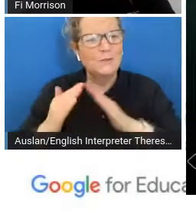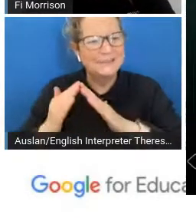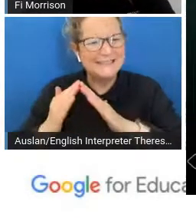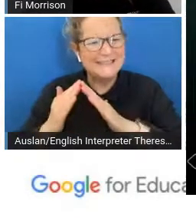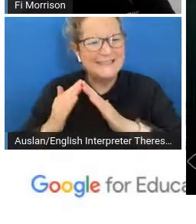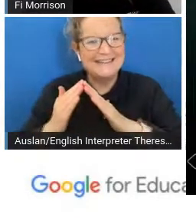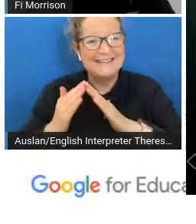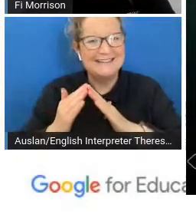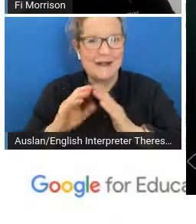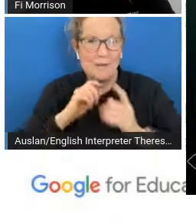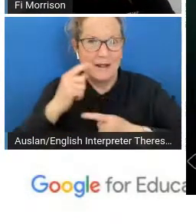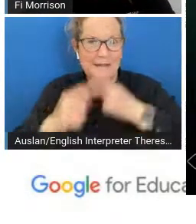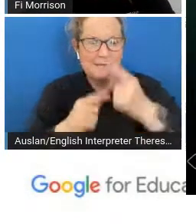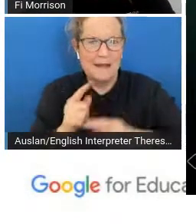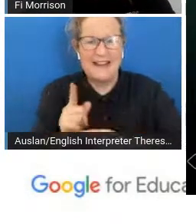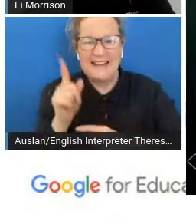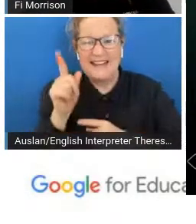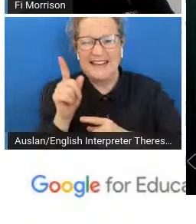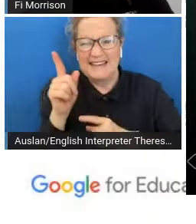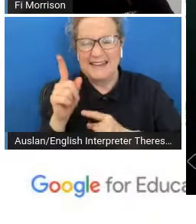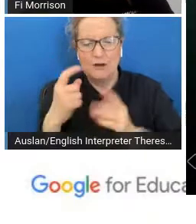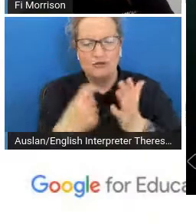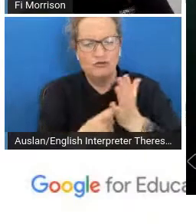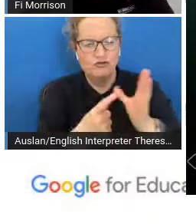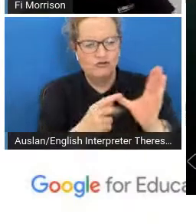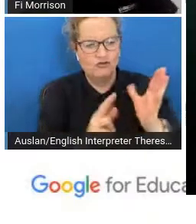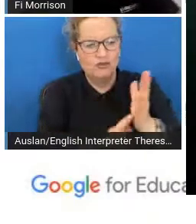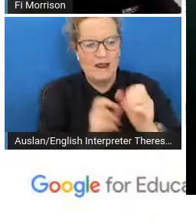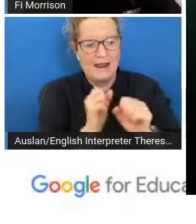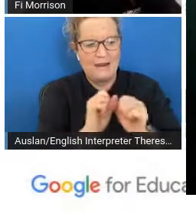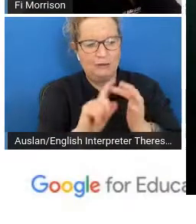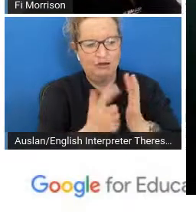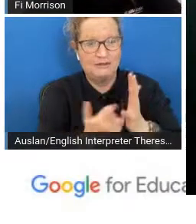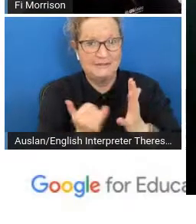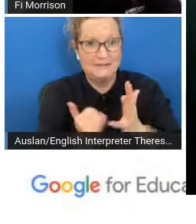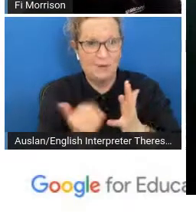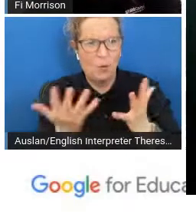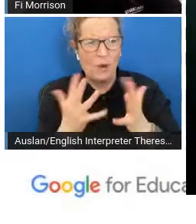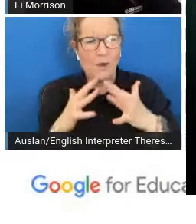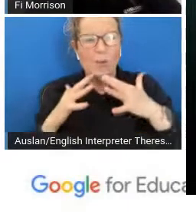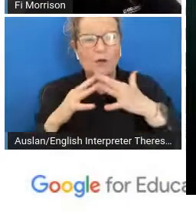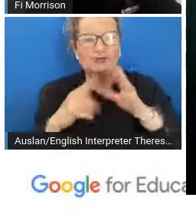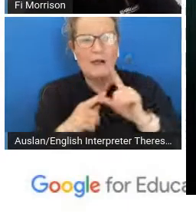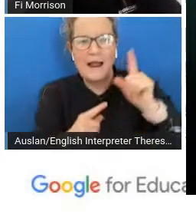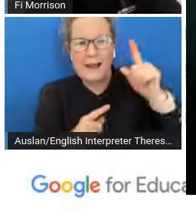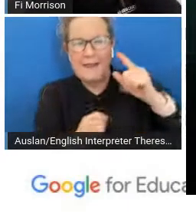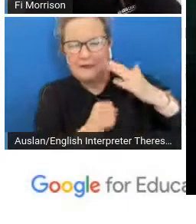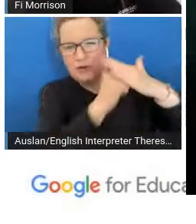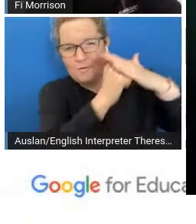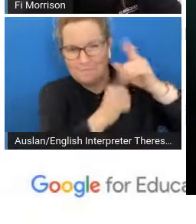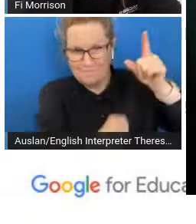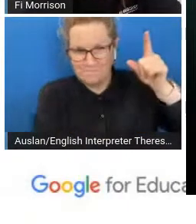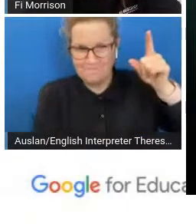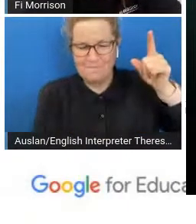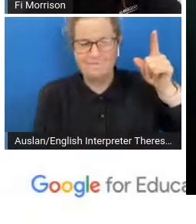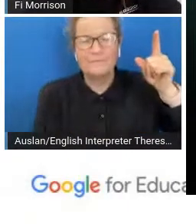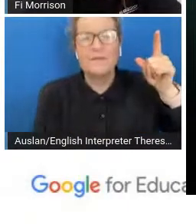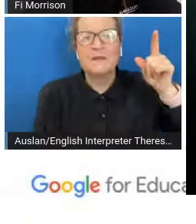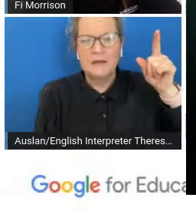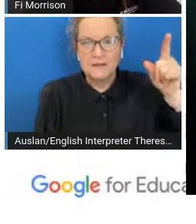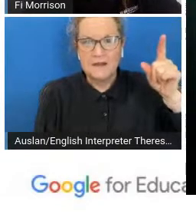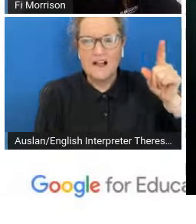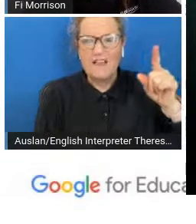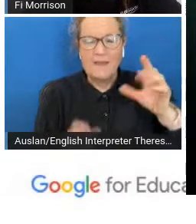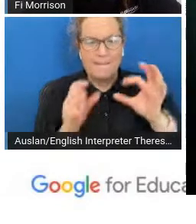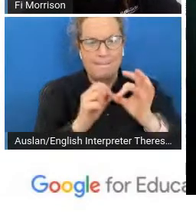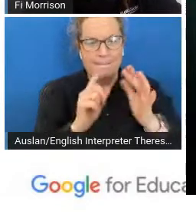the Billaraboo Rangers, and they're up in the Western Australia, in the top of Western Australia, and they're doing some bilby work. So they're tracking